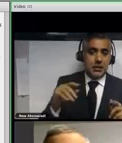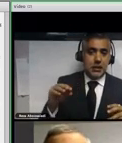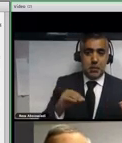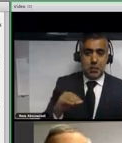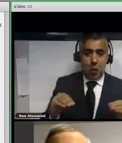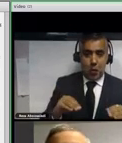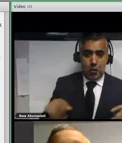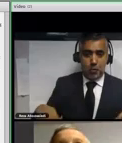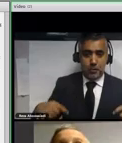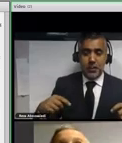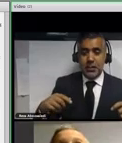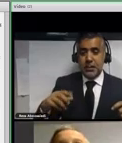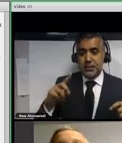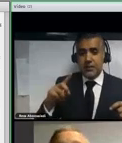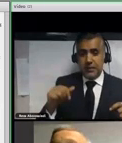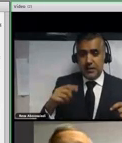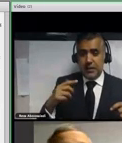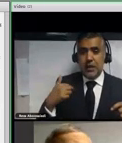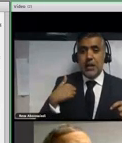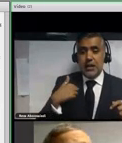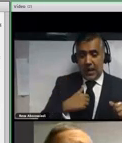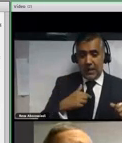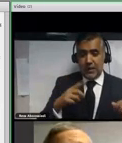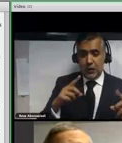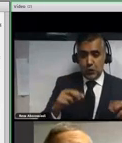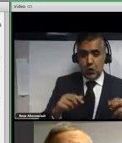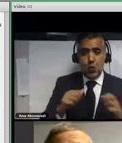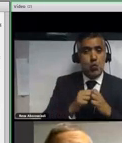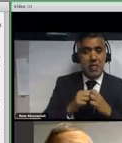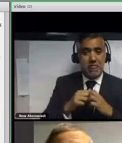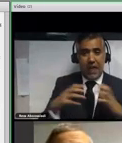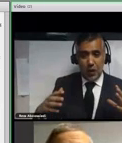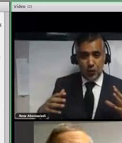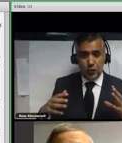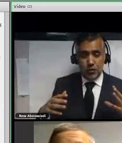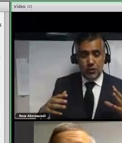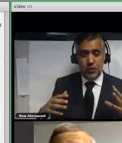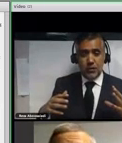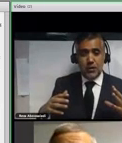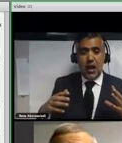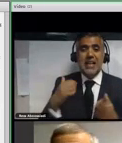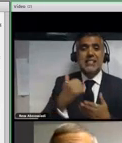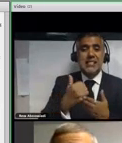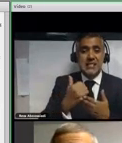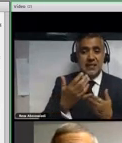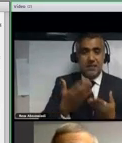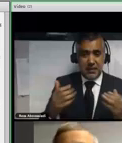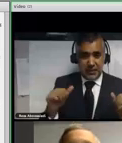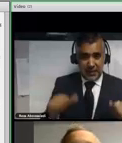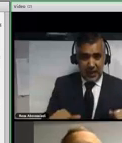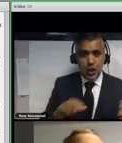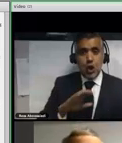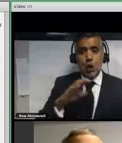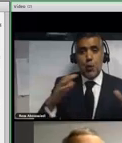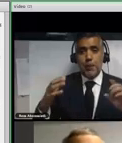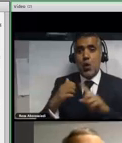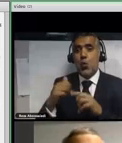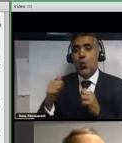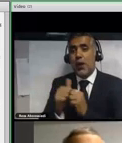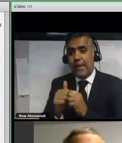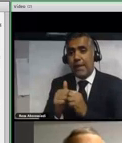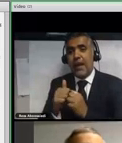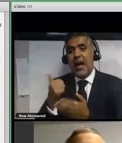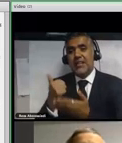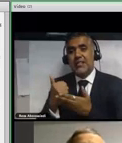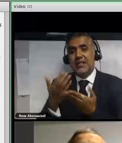various activities without any, say, assisted devices versus with assisted